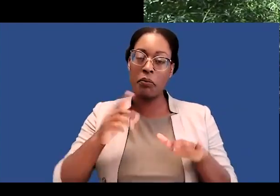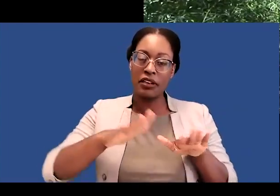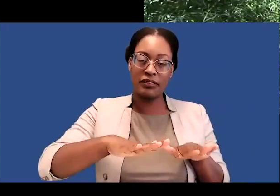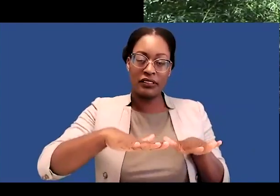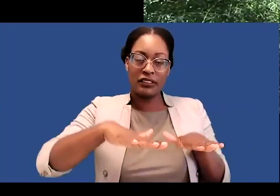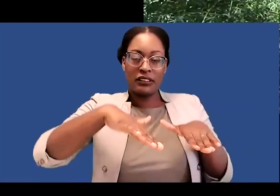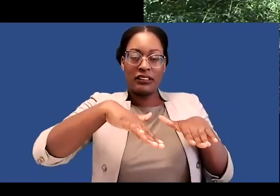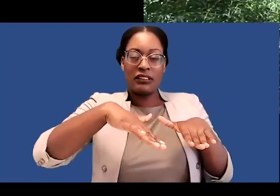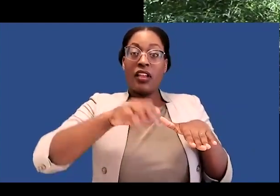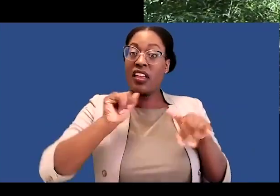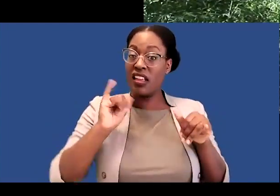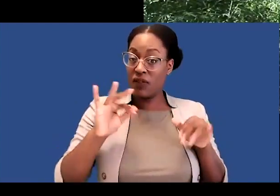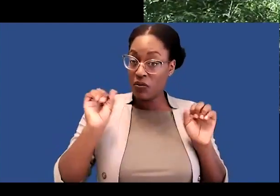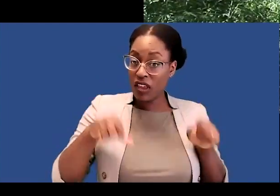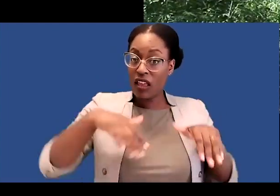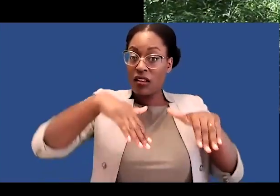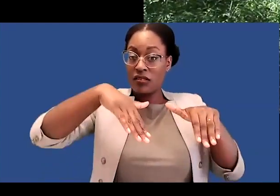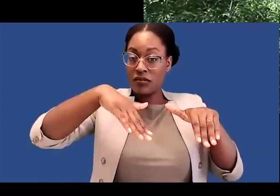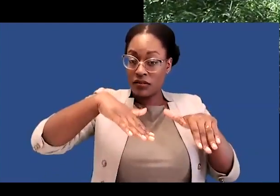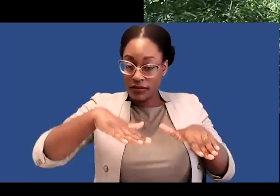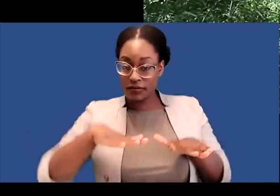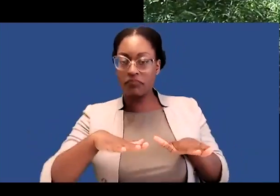them back down, do that. If not, that's still good.